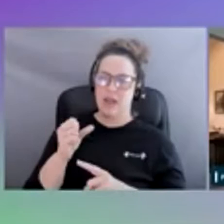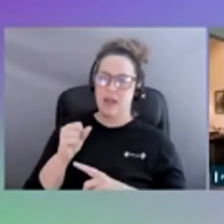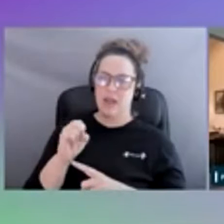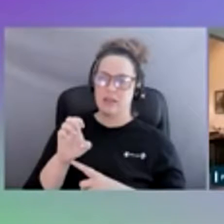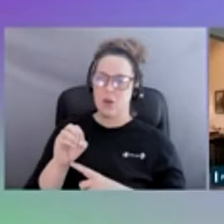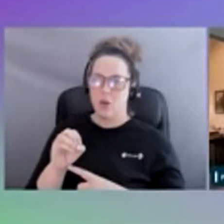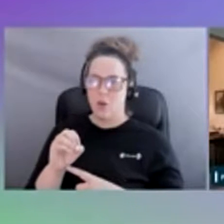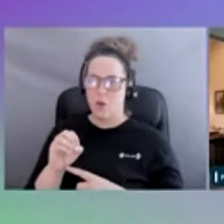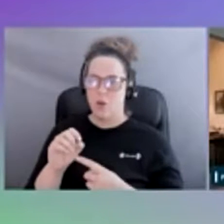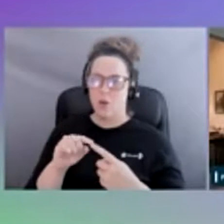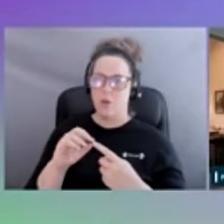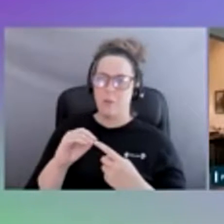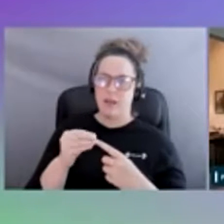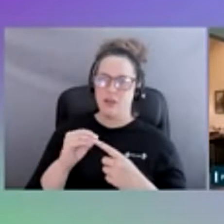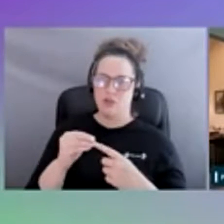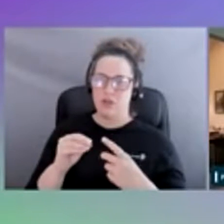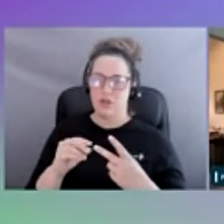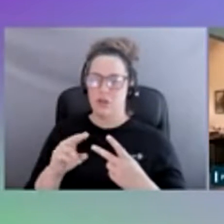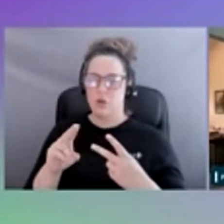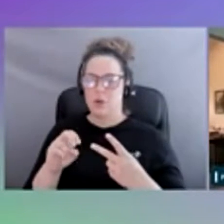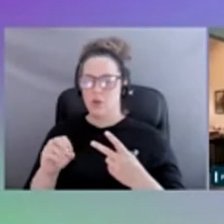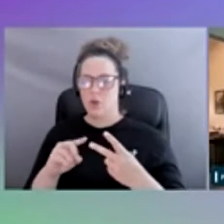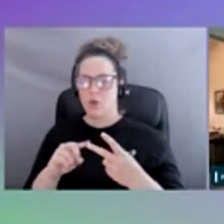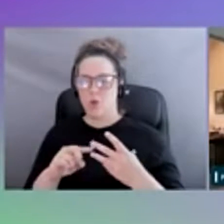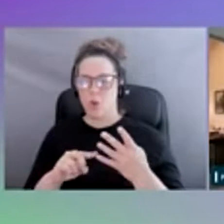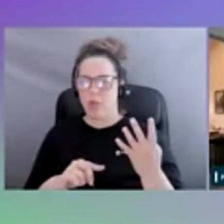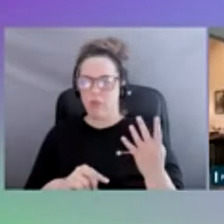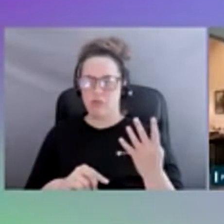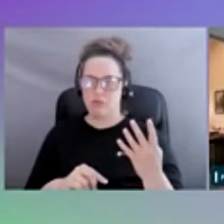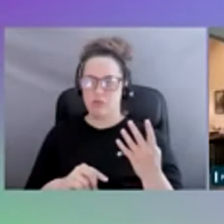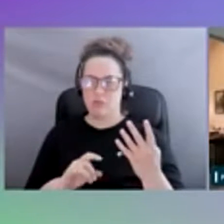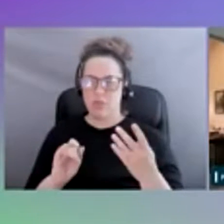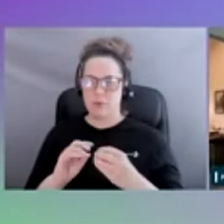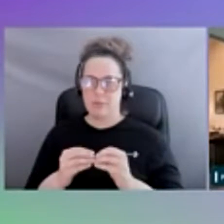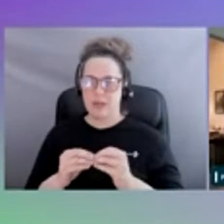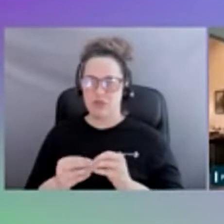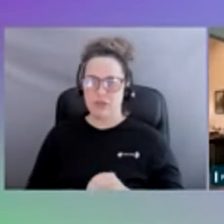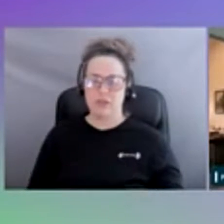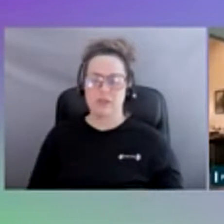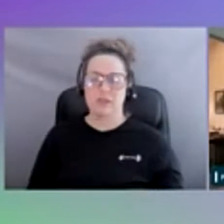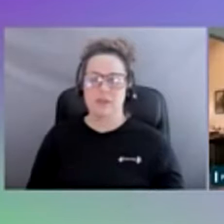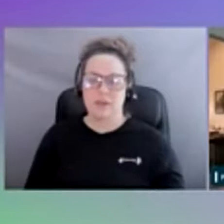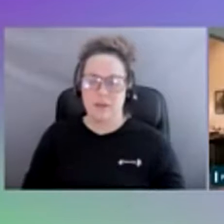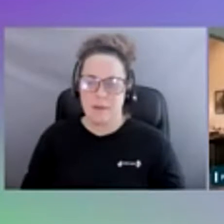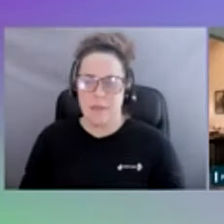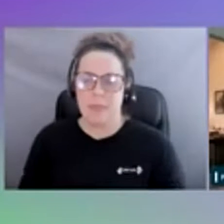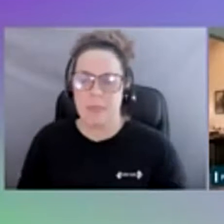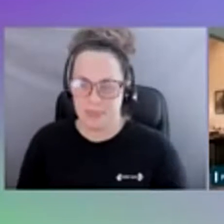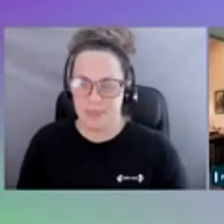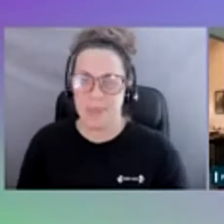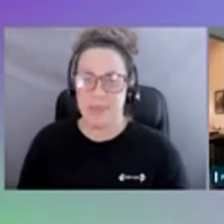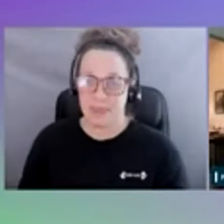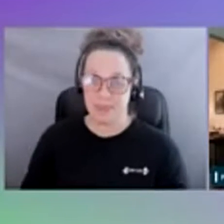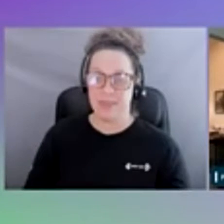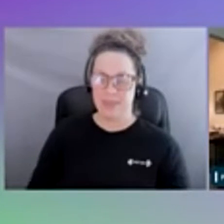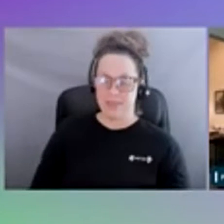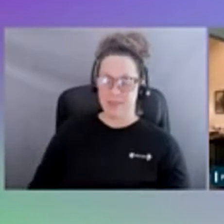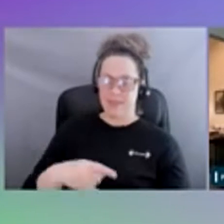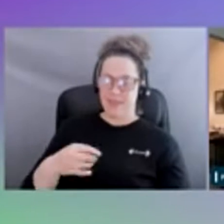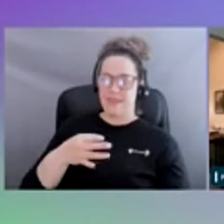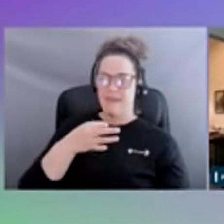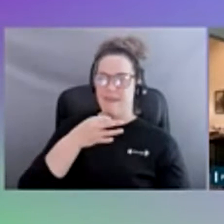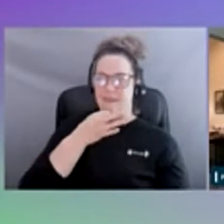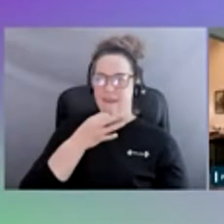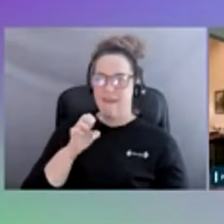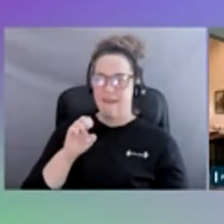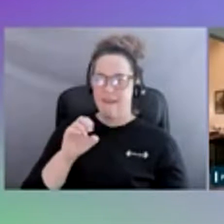metrics, UX metrics, or others? Yeah, great question. It was the efficiency metrics. They would seem